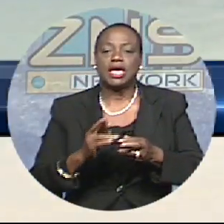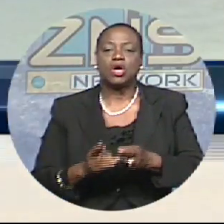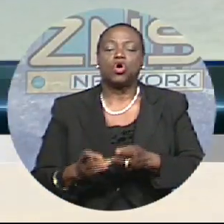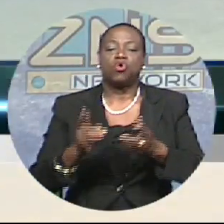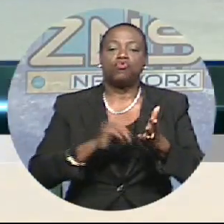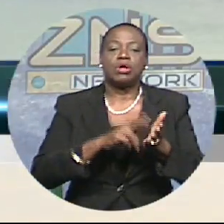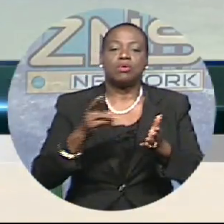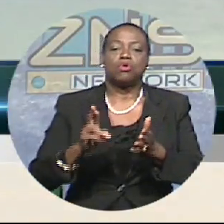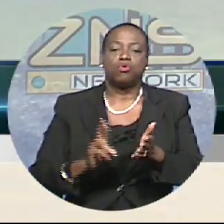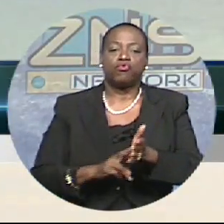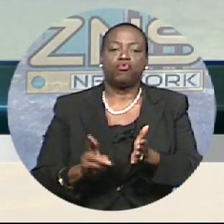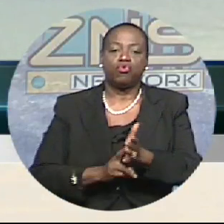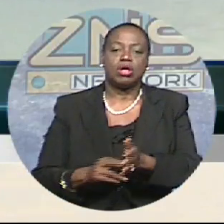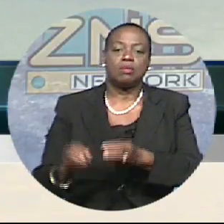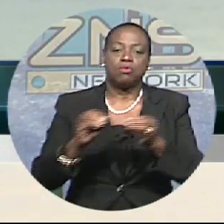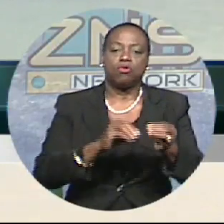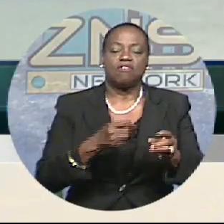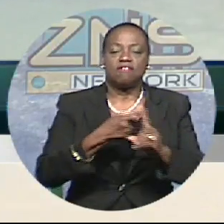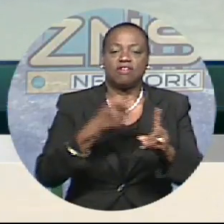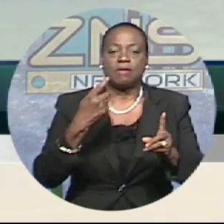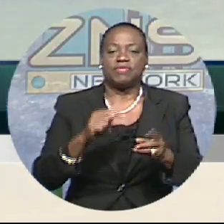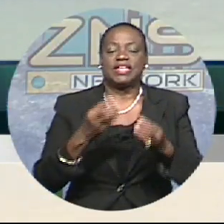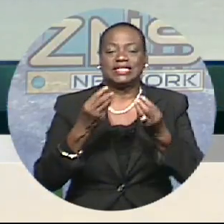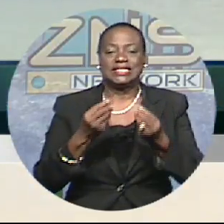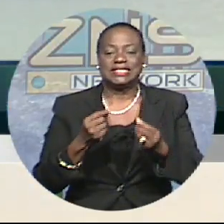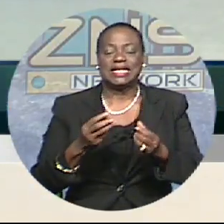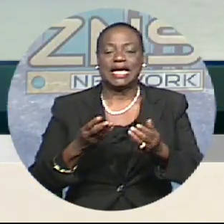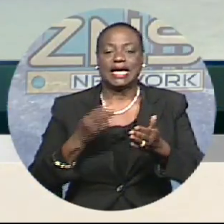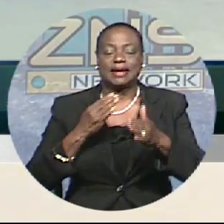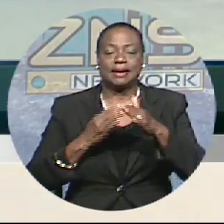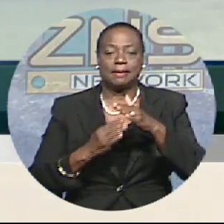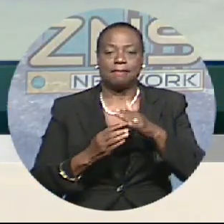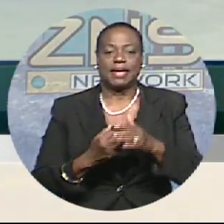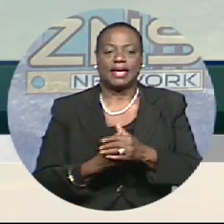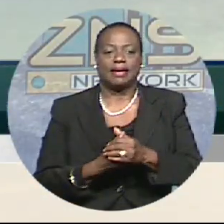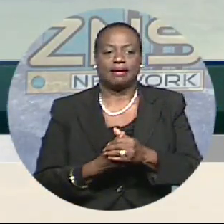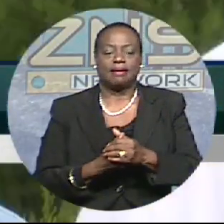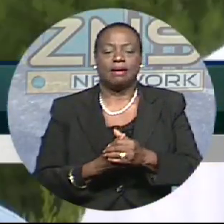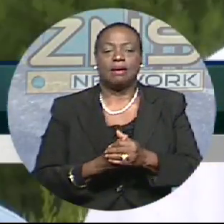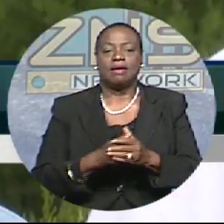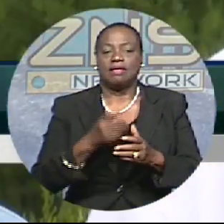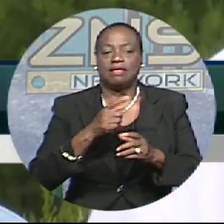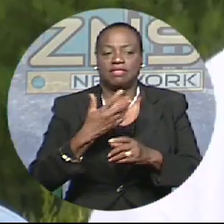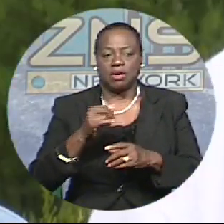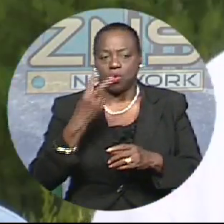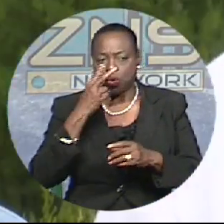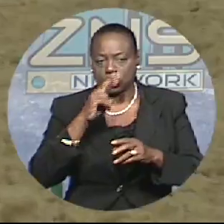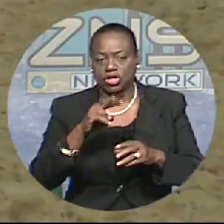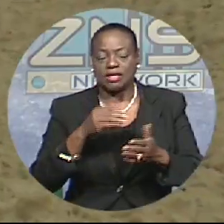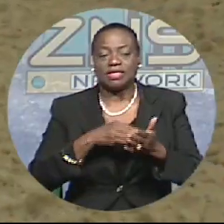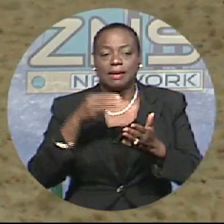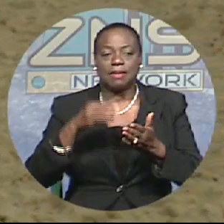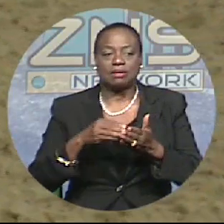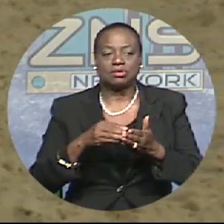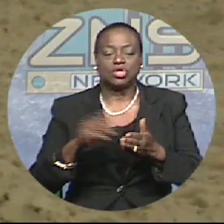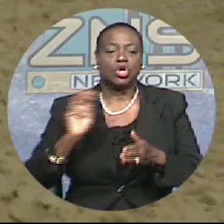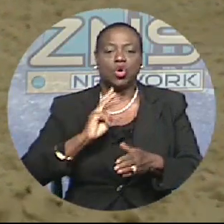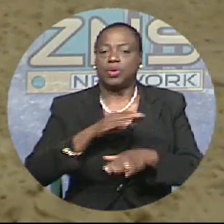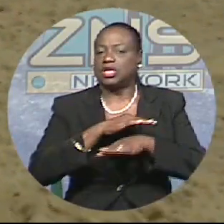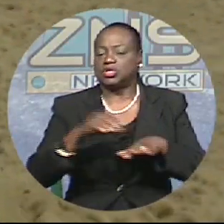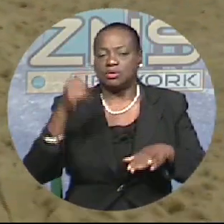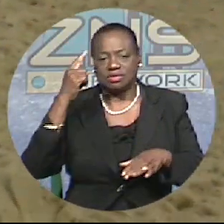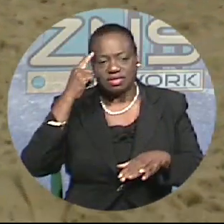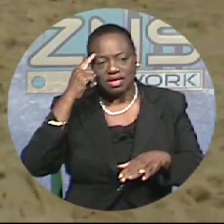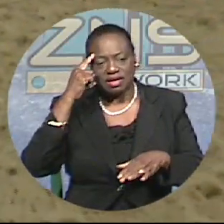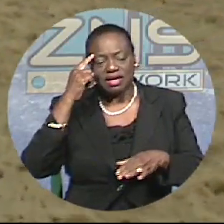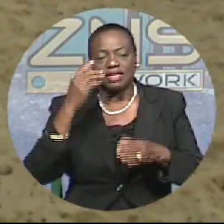according to officials, they did monitor the amount of sand that was being removed from the area. We don't think that we did any damage to the environment. He